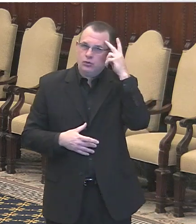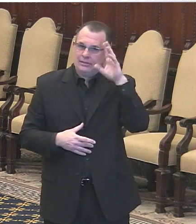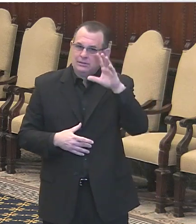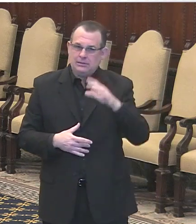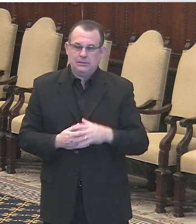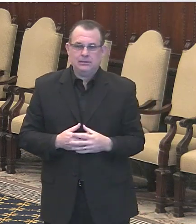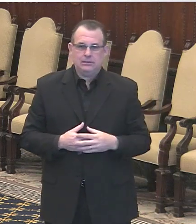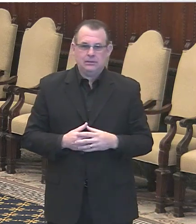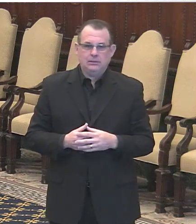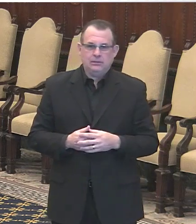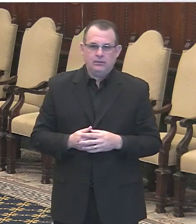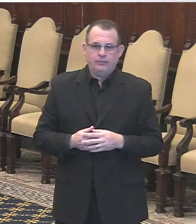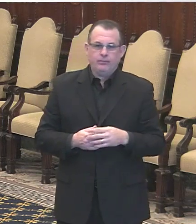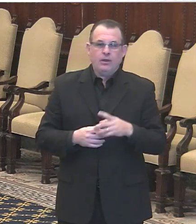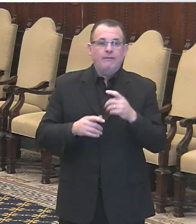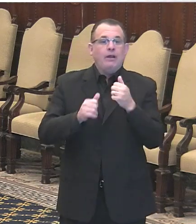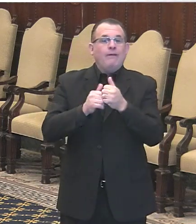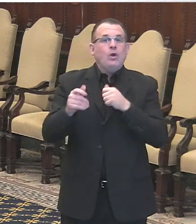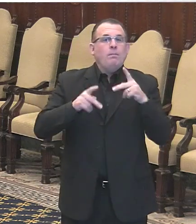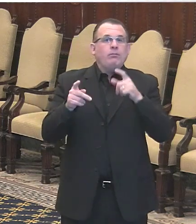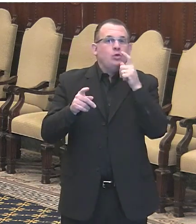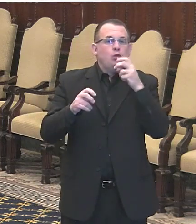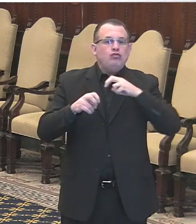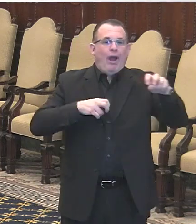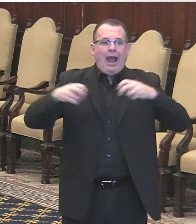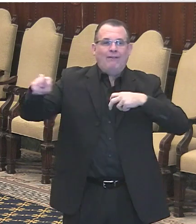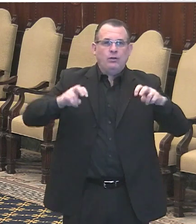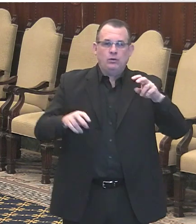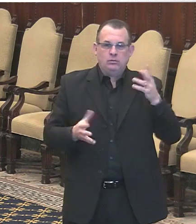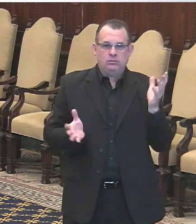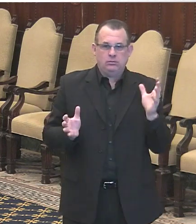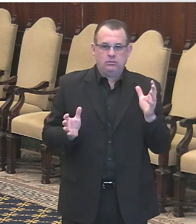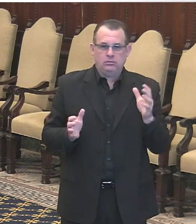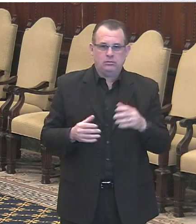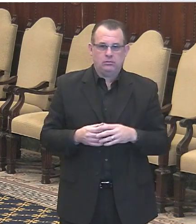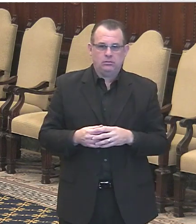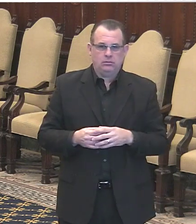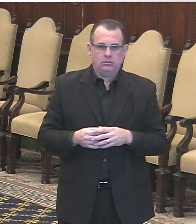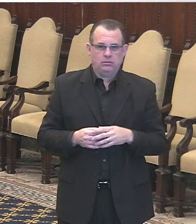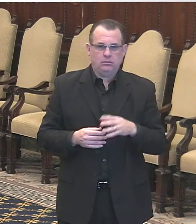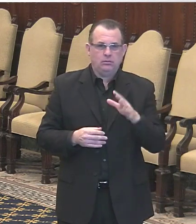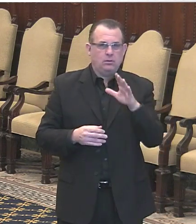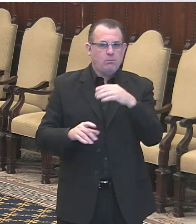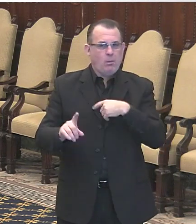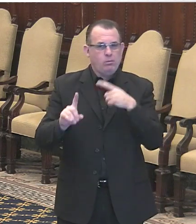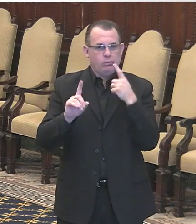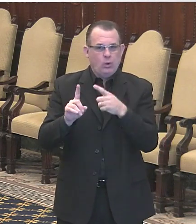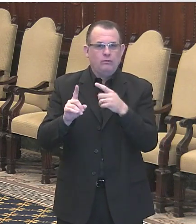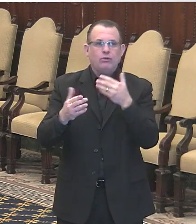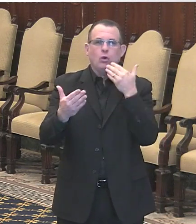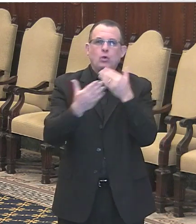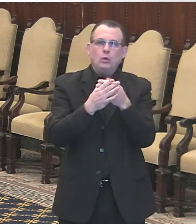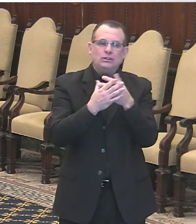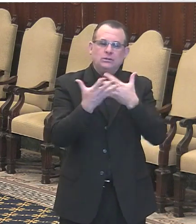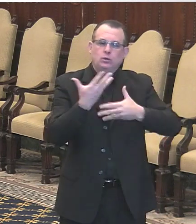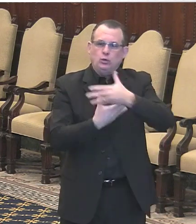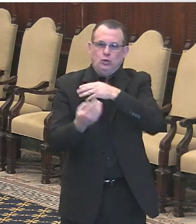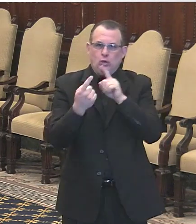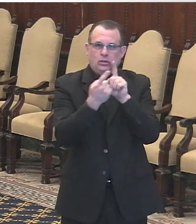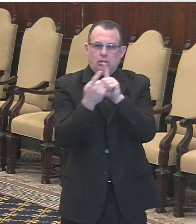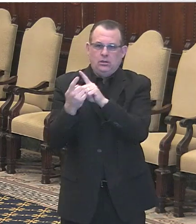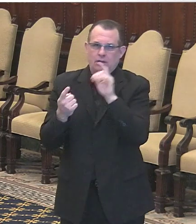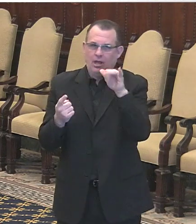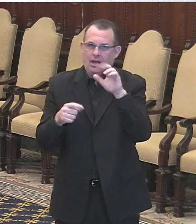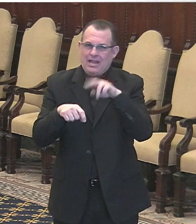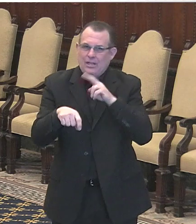from one area to the other. That's not really what makes a difference. What makes a difference is how close people get to each other. And they can do that irresponsibly here in the city of Philadelphia as well as they